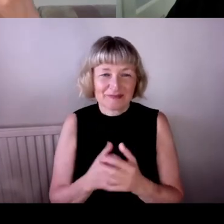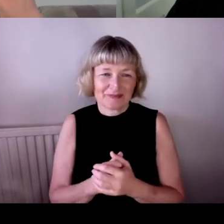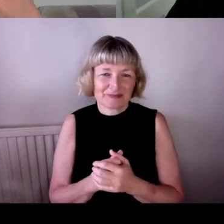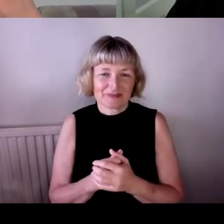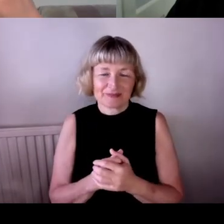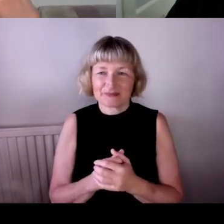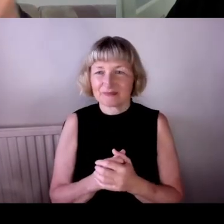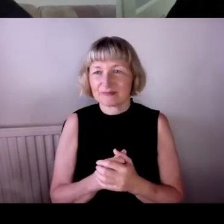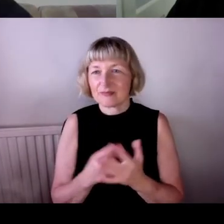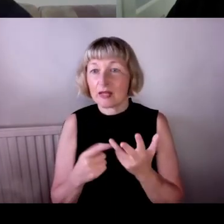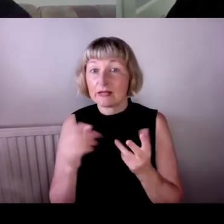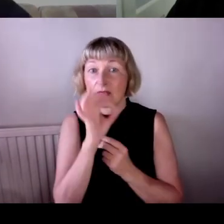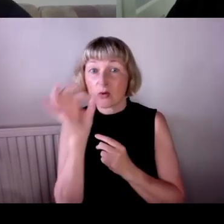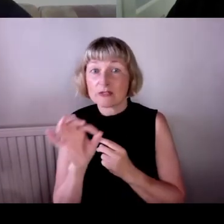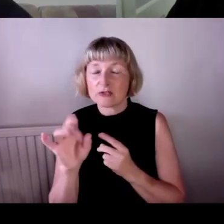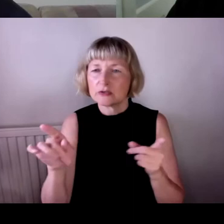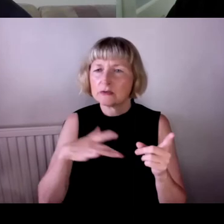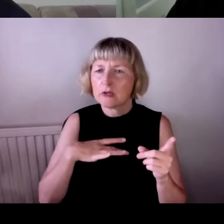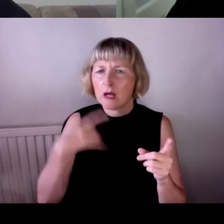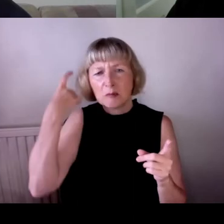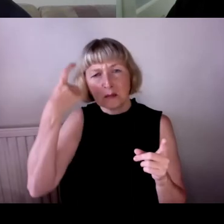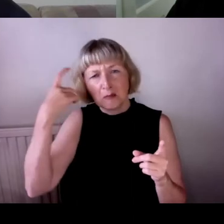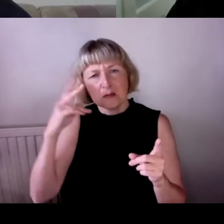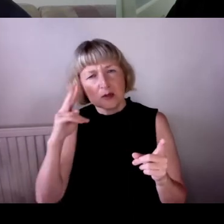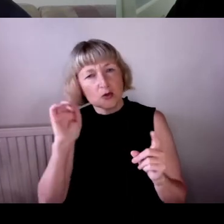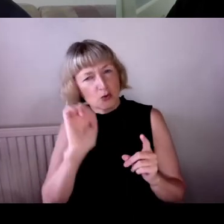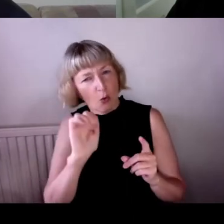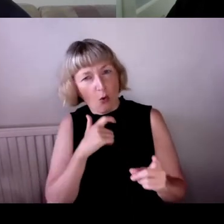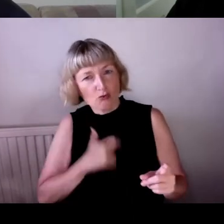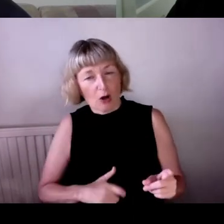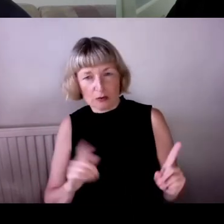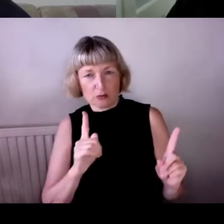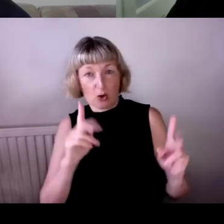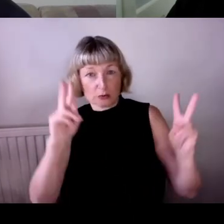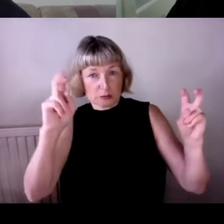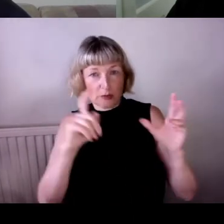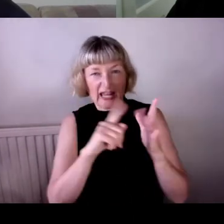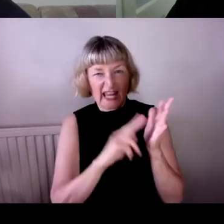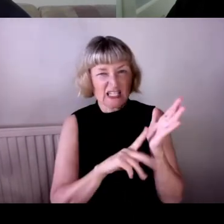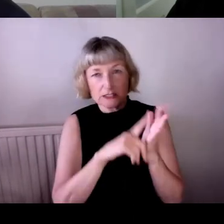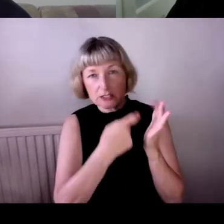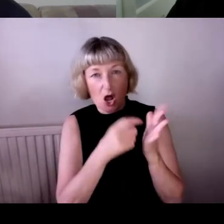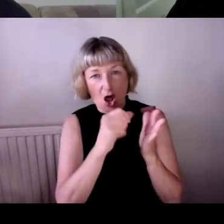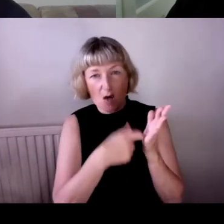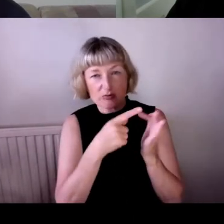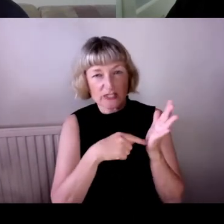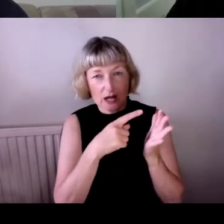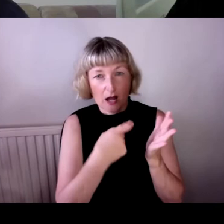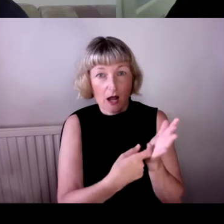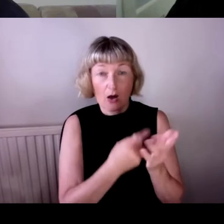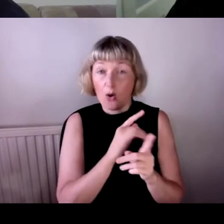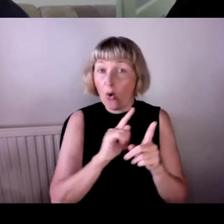Question from Collier. I'd be curious to know how you see your role as merely an interpreter or as a sort of co-creator. In